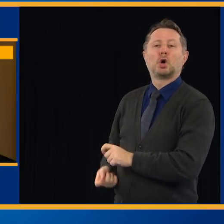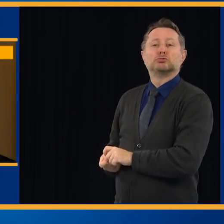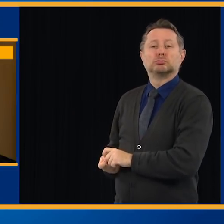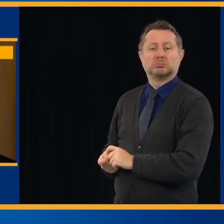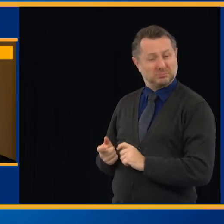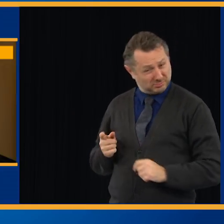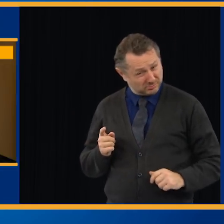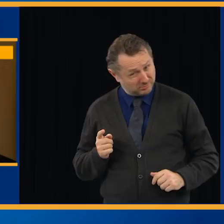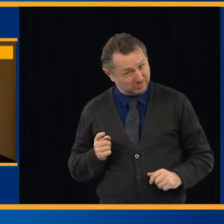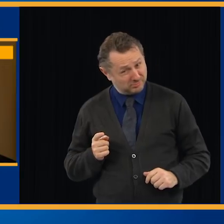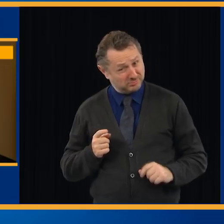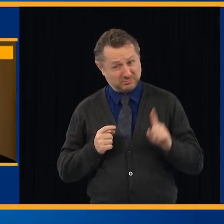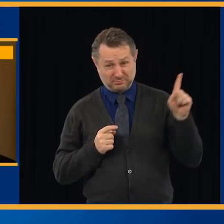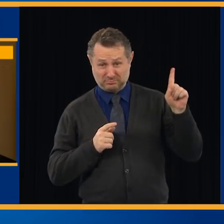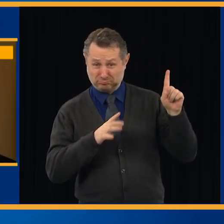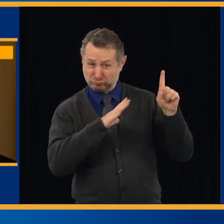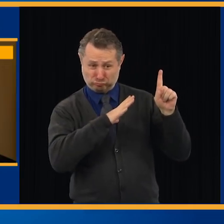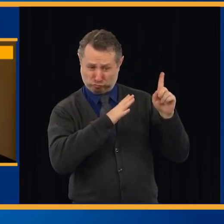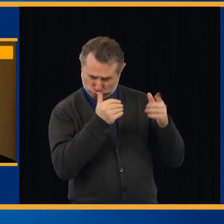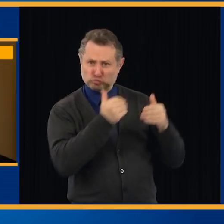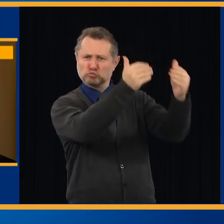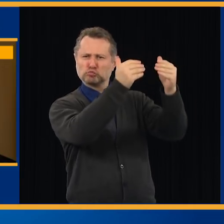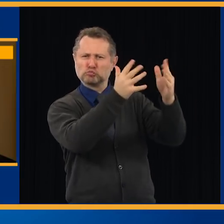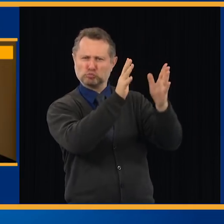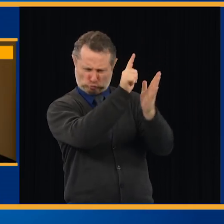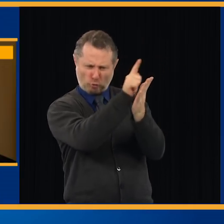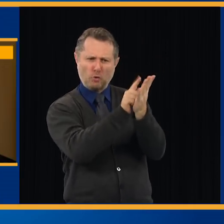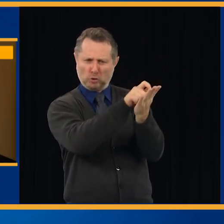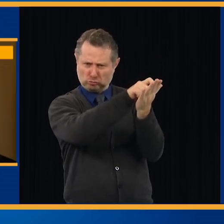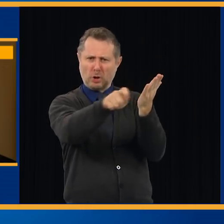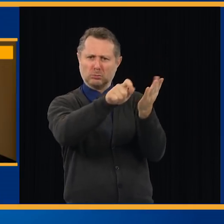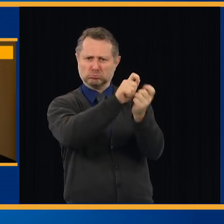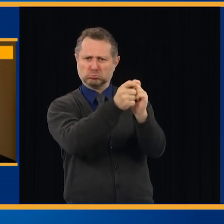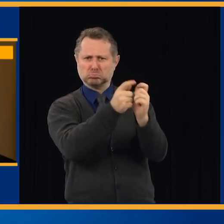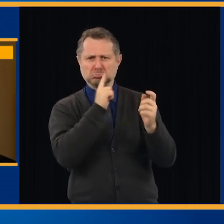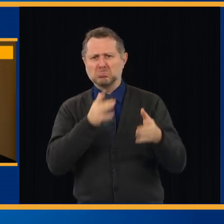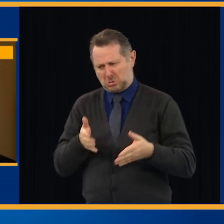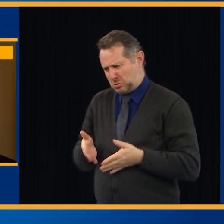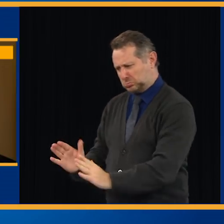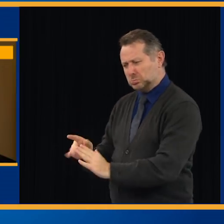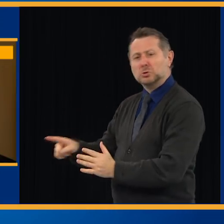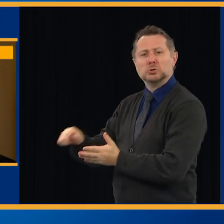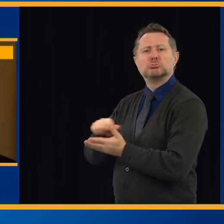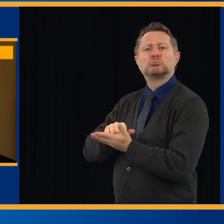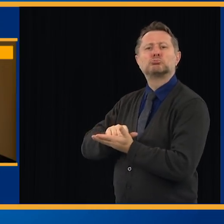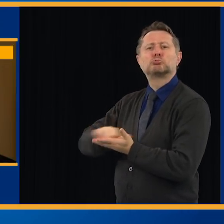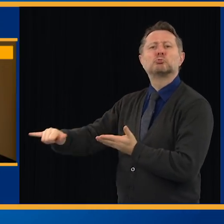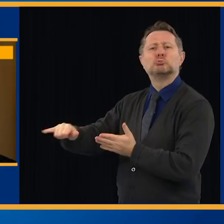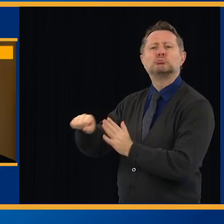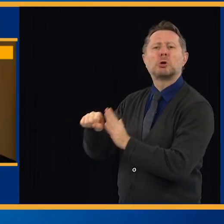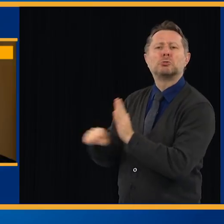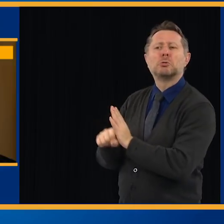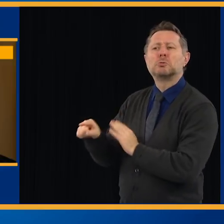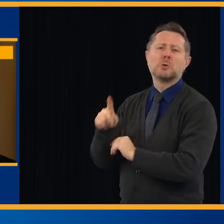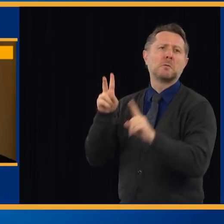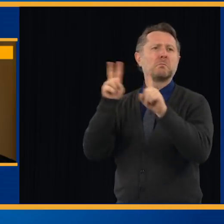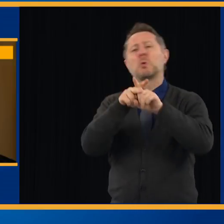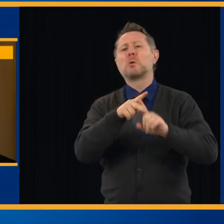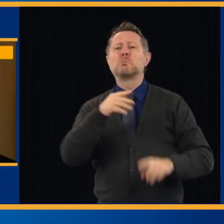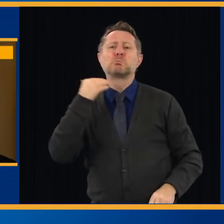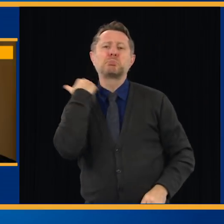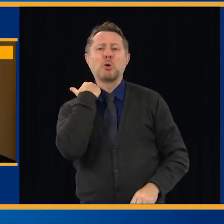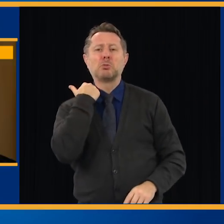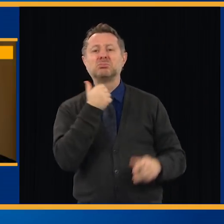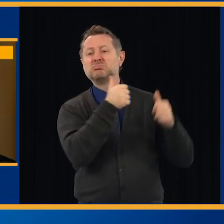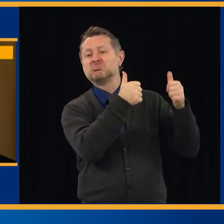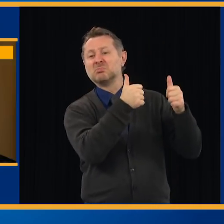to declare bankruptcy. He would have to do that. And I dare him to do that and get that bill